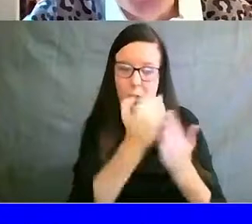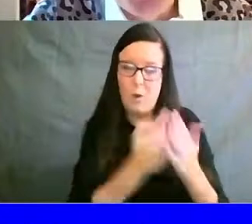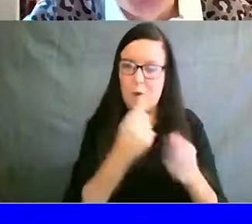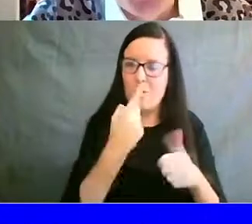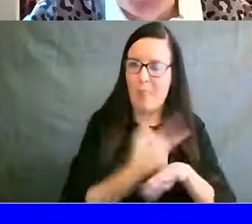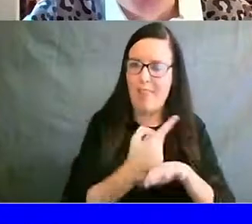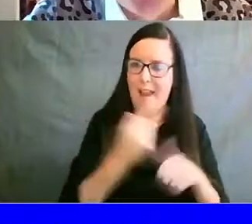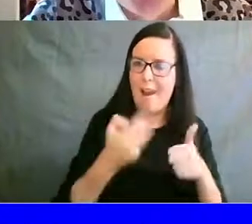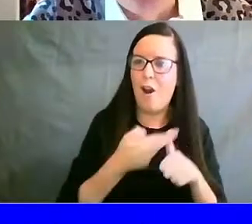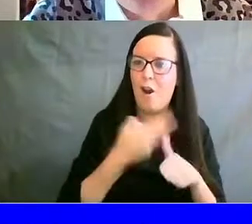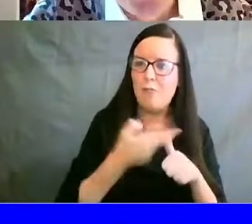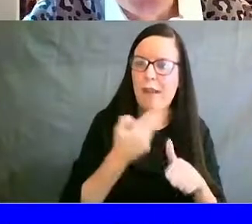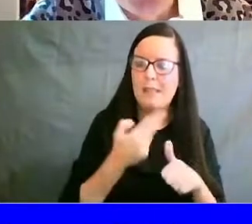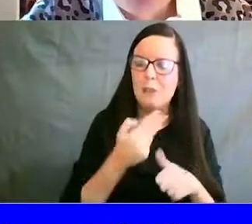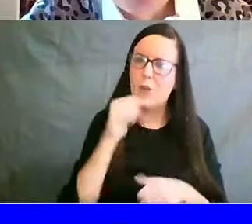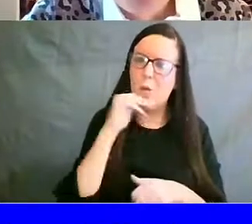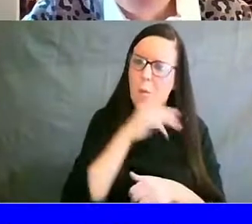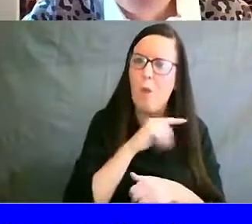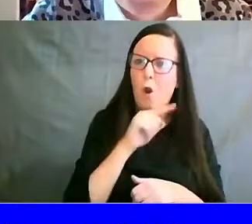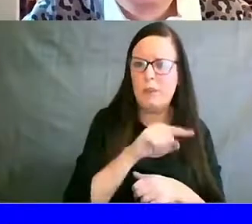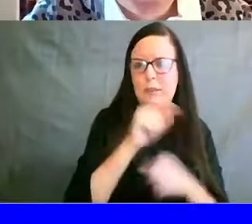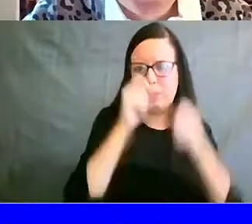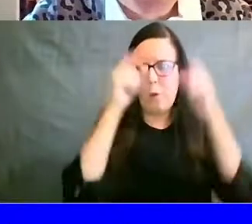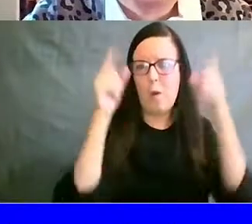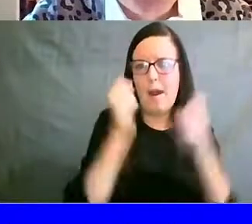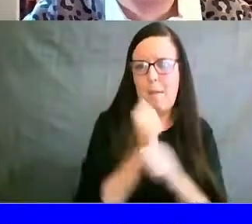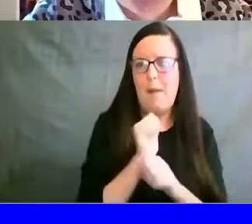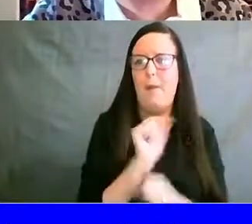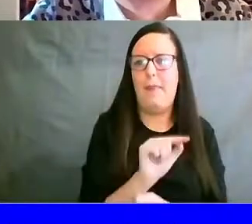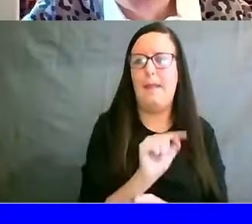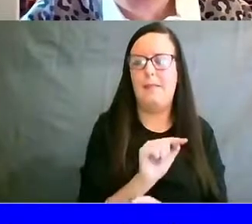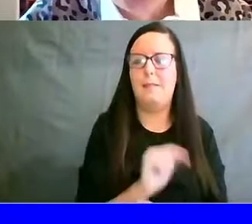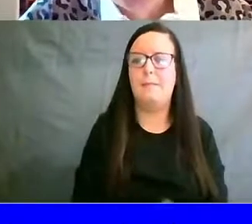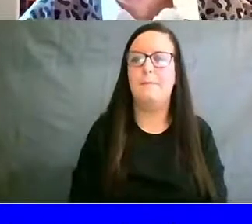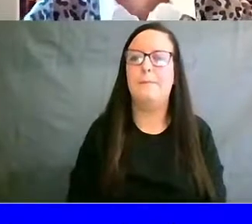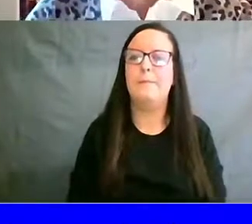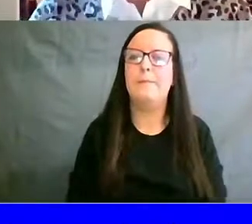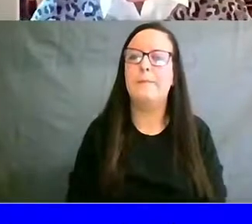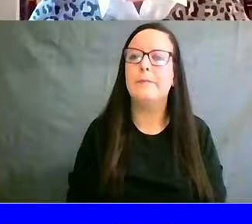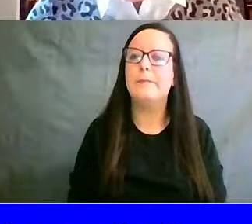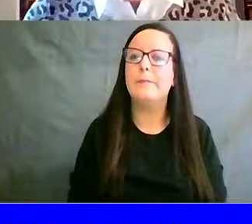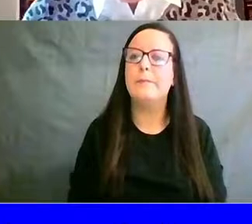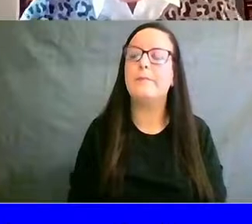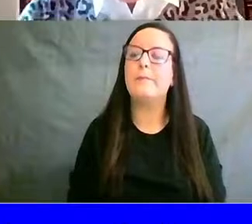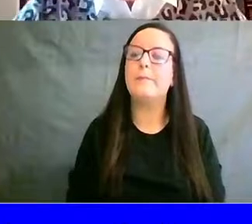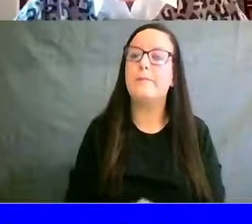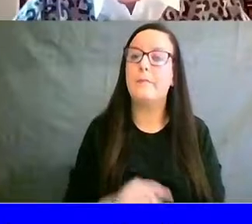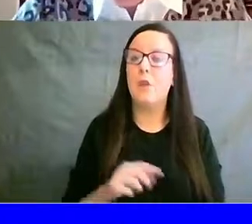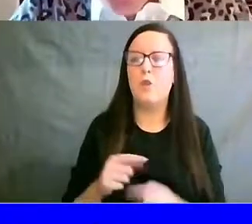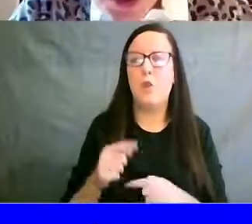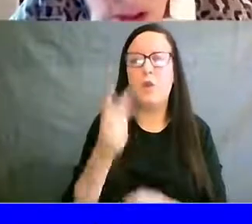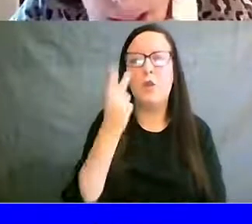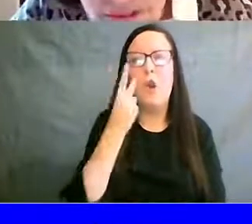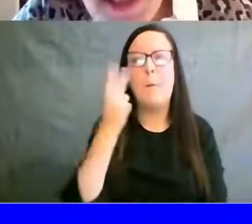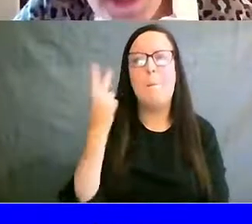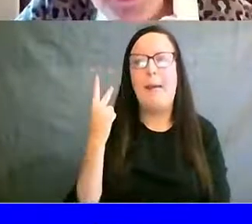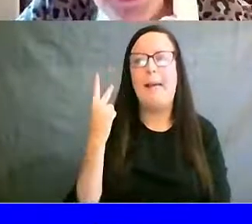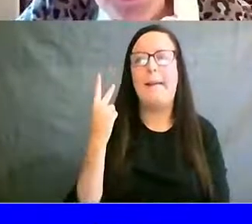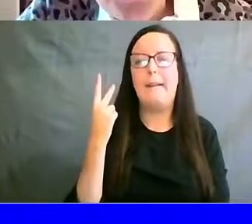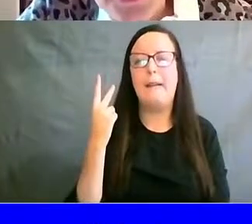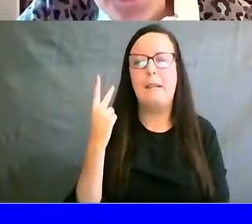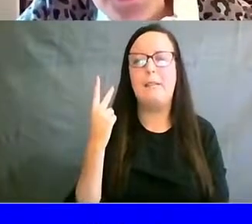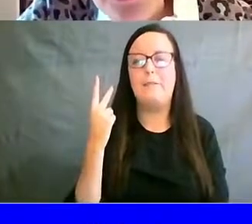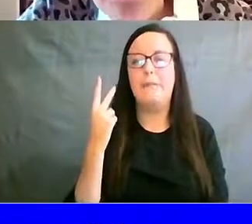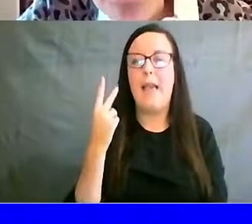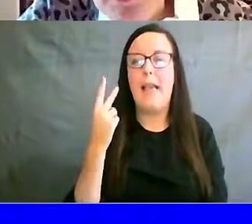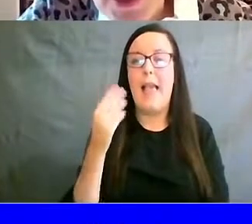it's important to be aware of that. And I'll just ask the next slide, please. So looking back then, advanced